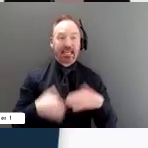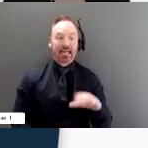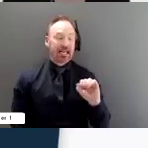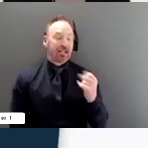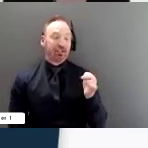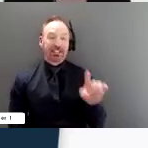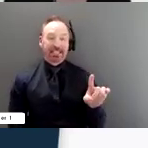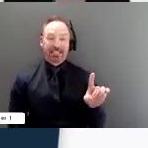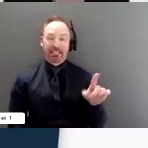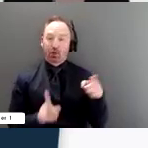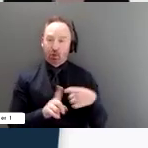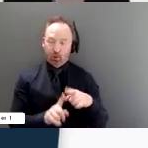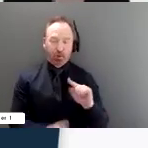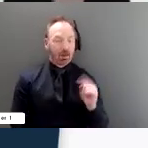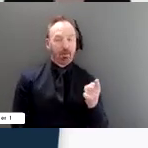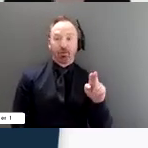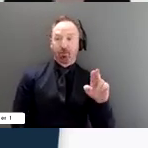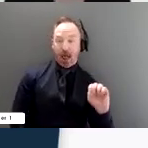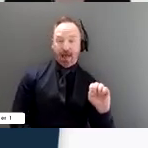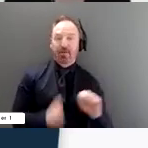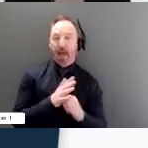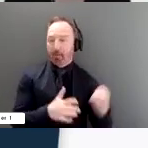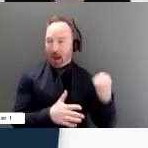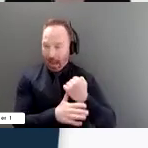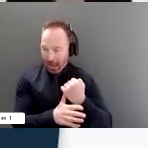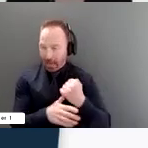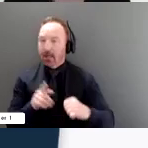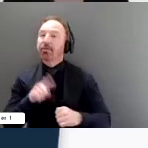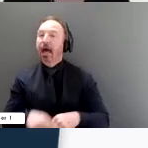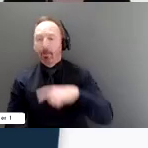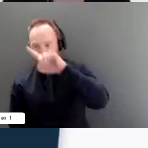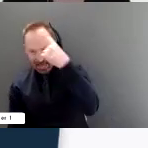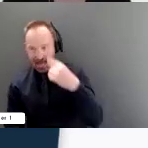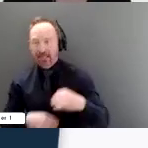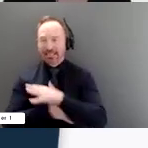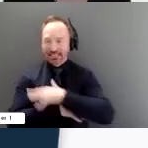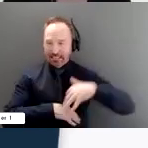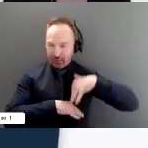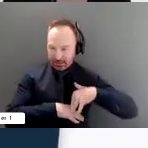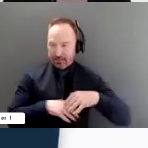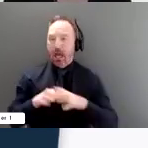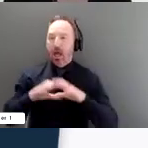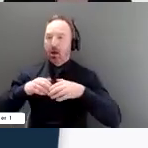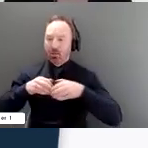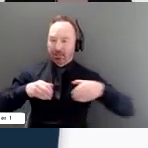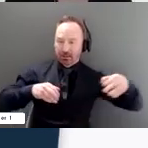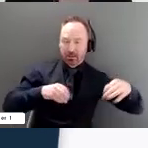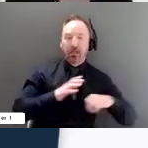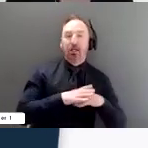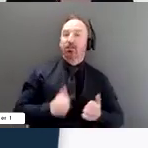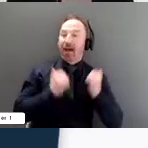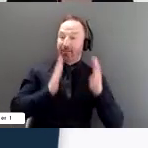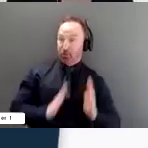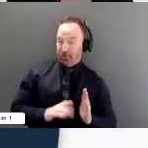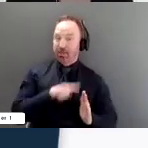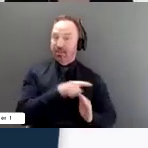program prioritizing Black, Indigenous, and racialized survivors. So this program is currently on pause as we're going through a